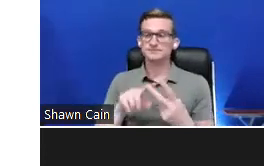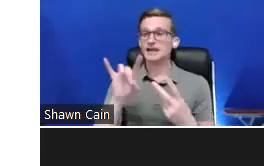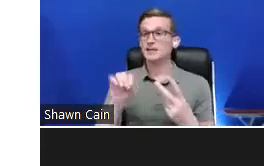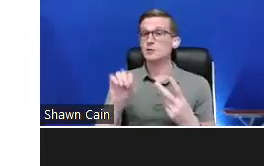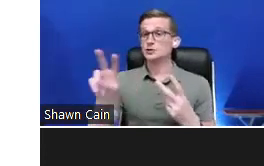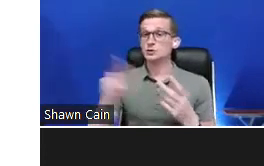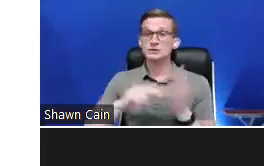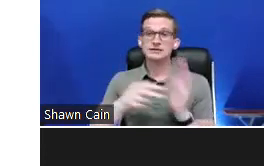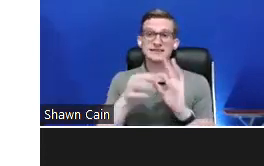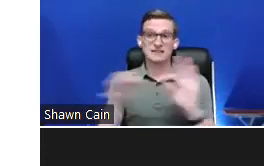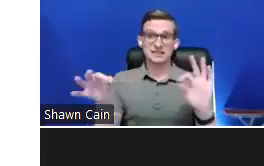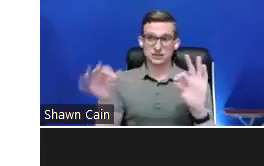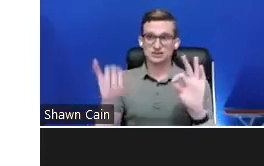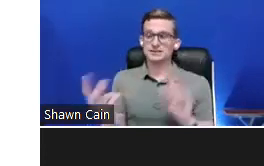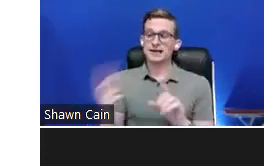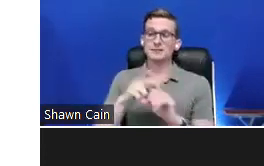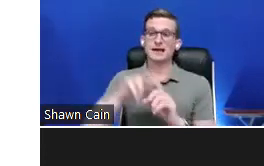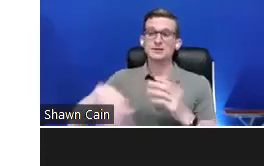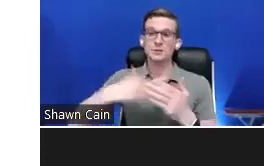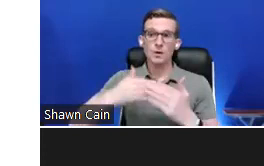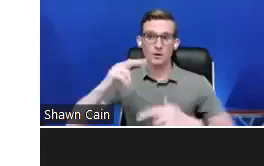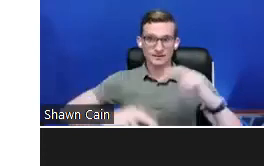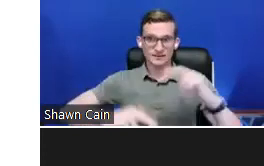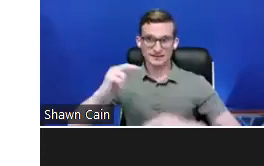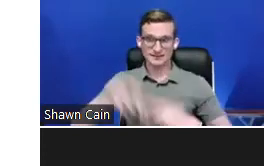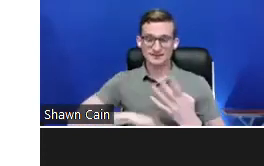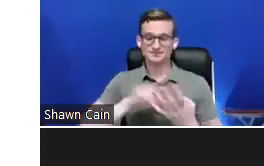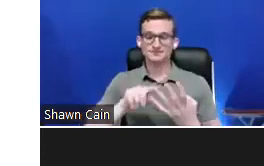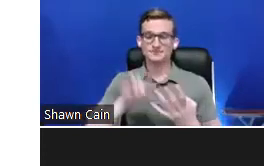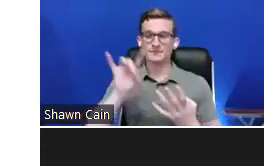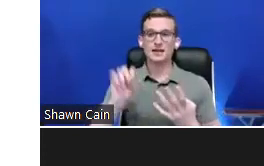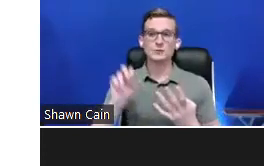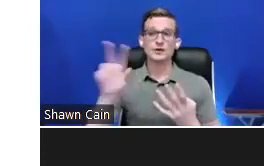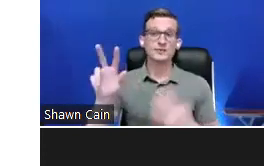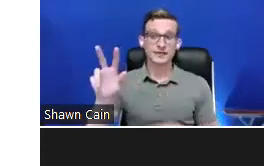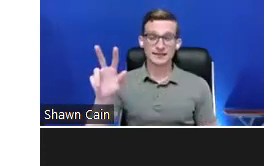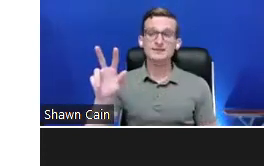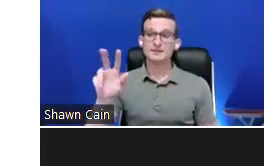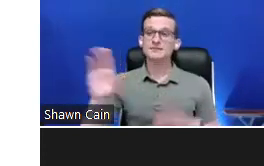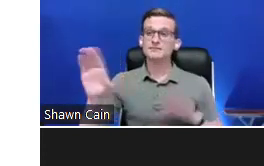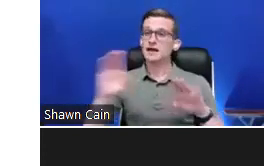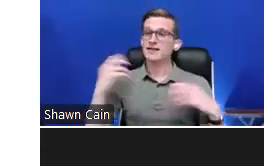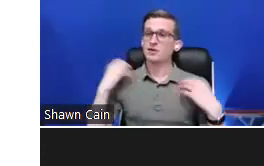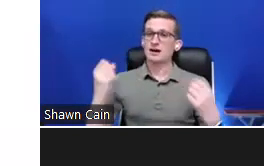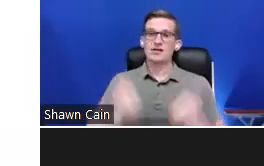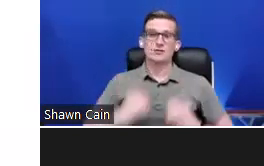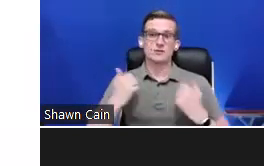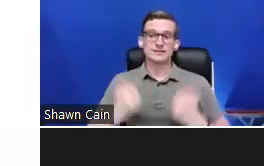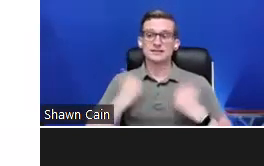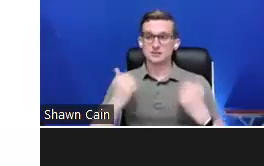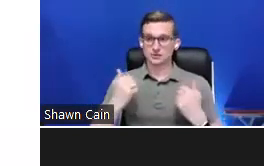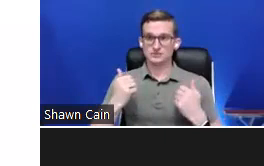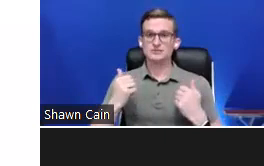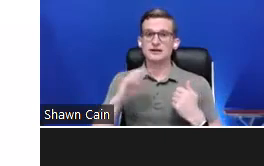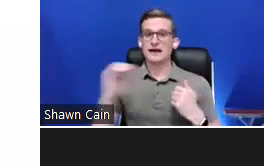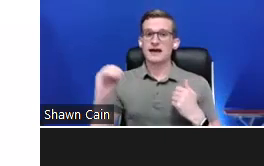be applicable to all facilities as well. Part 8.3 is our behavioral health residential and level 3 withdrawal